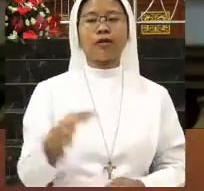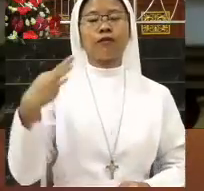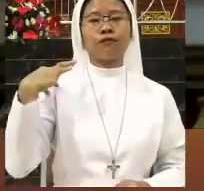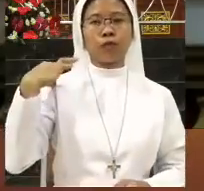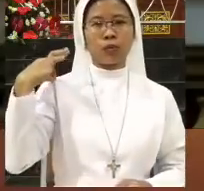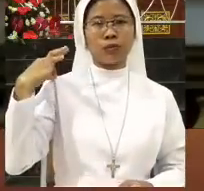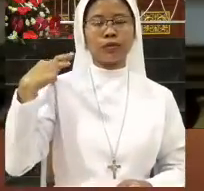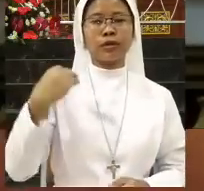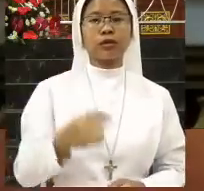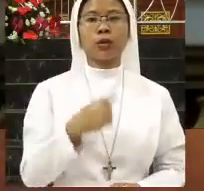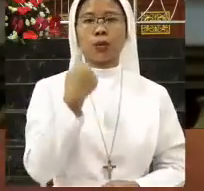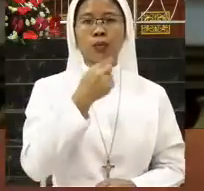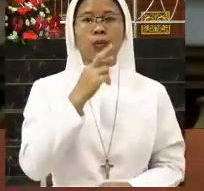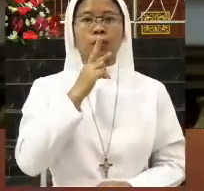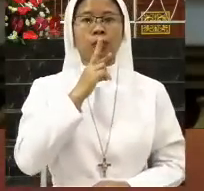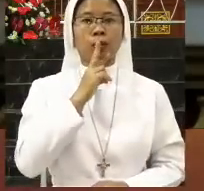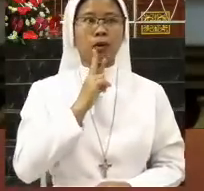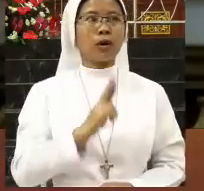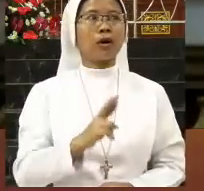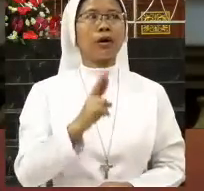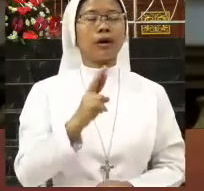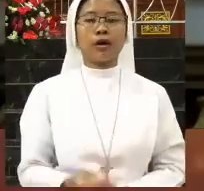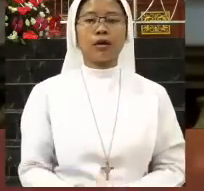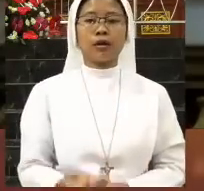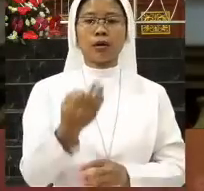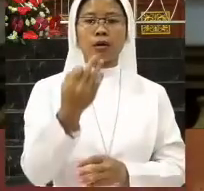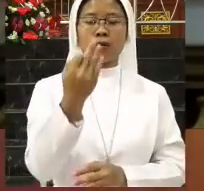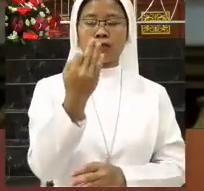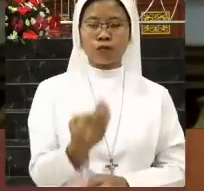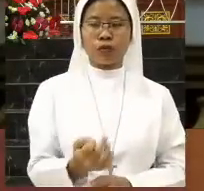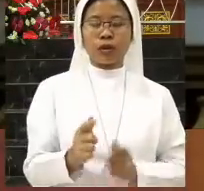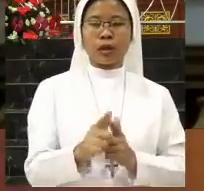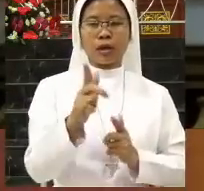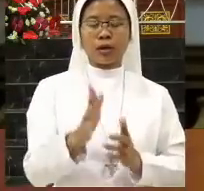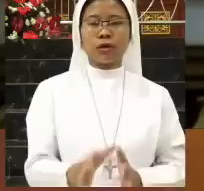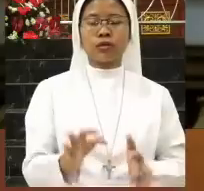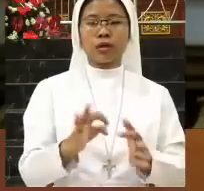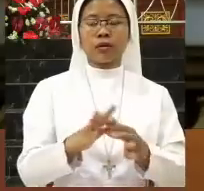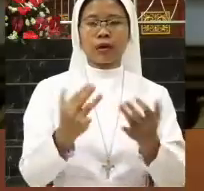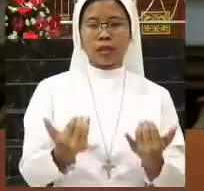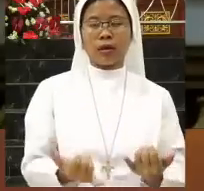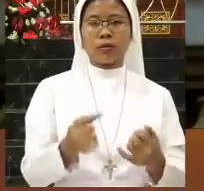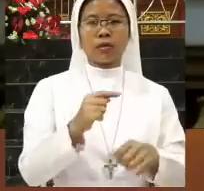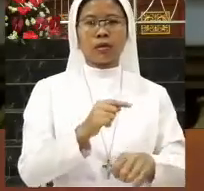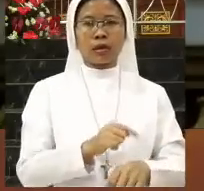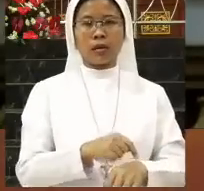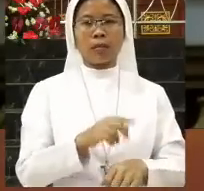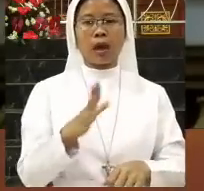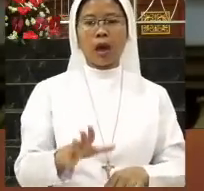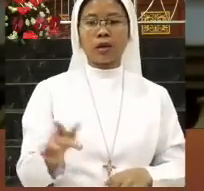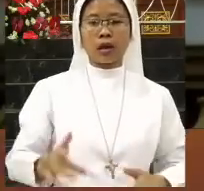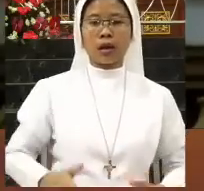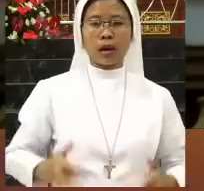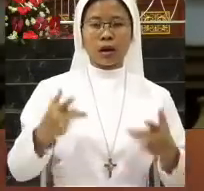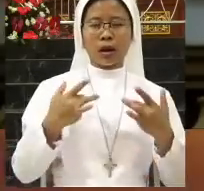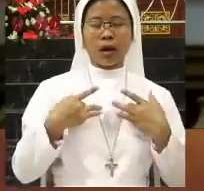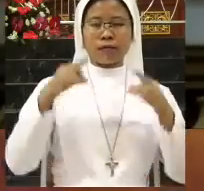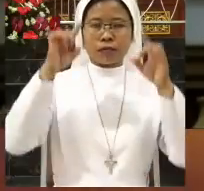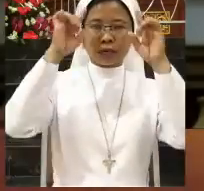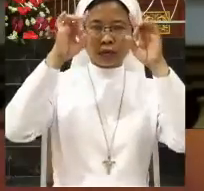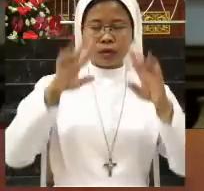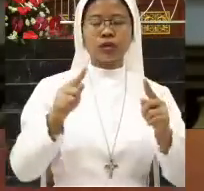volunteers who are on the front line of this health emergency, and are risking their lives to